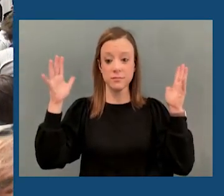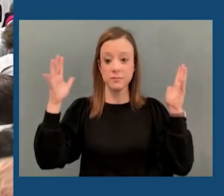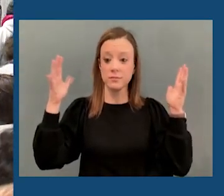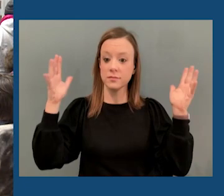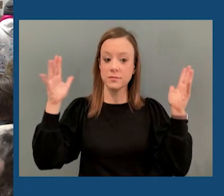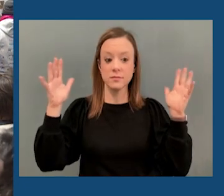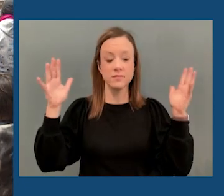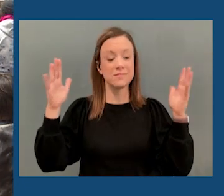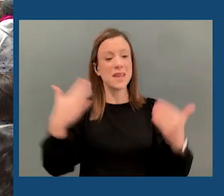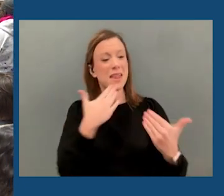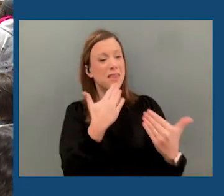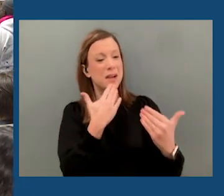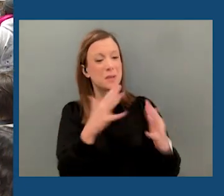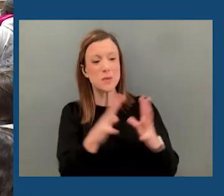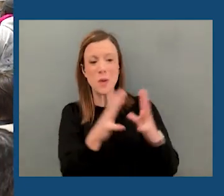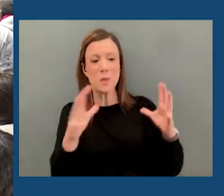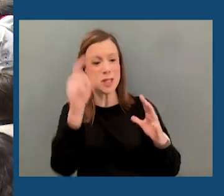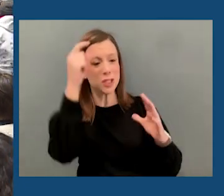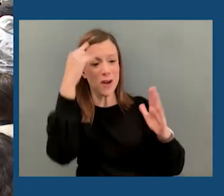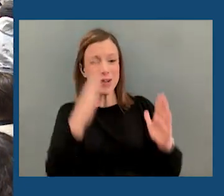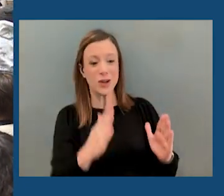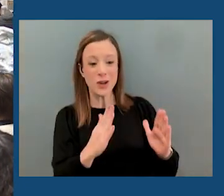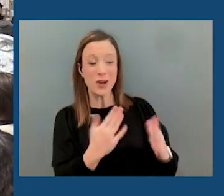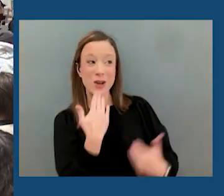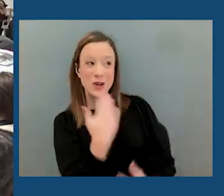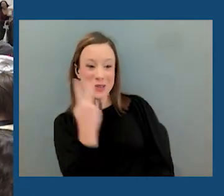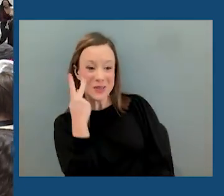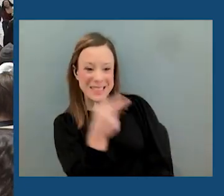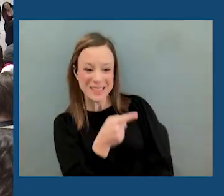Thank you so much, Governor. Good to see you.